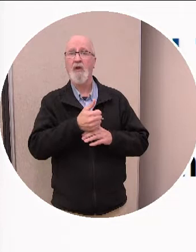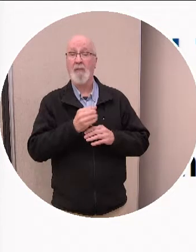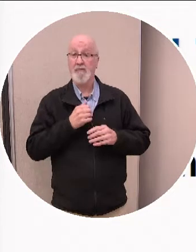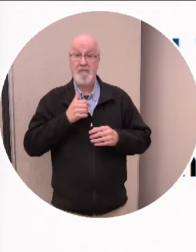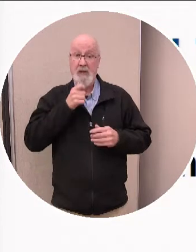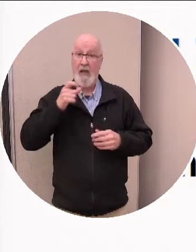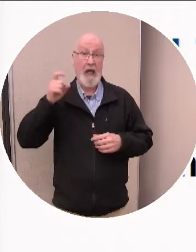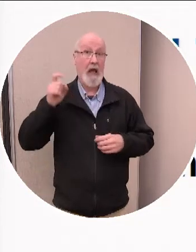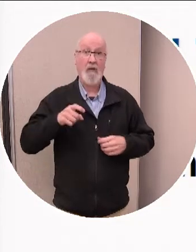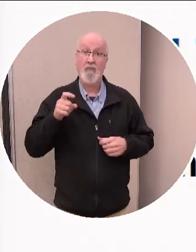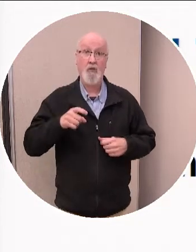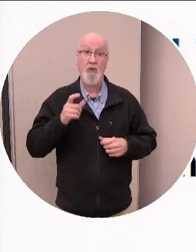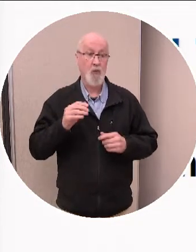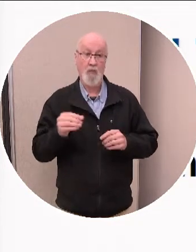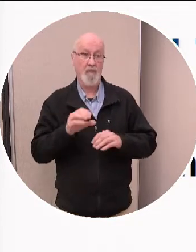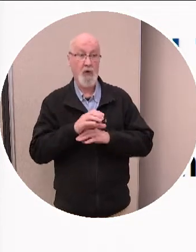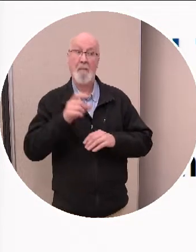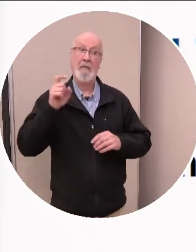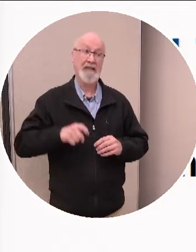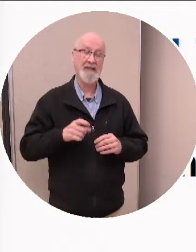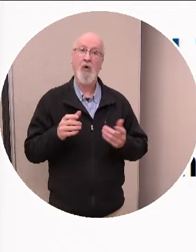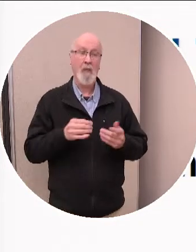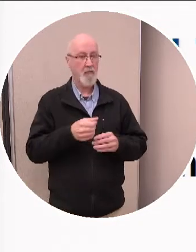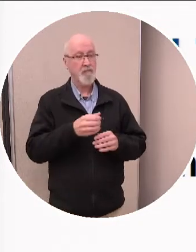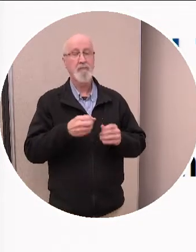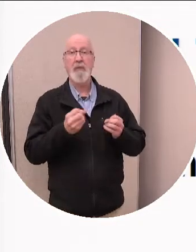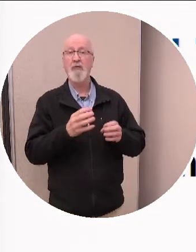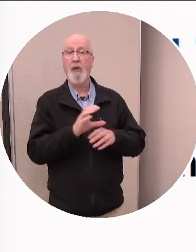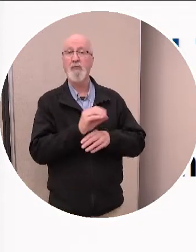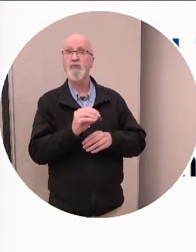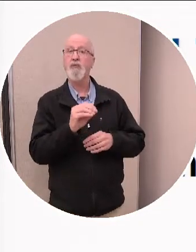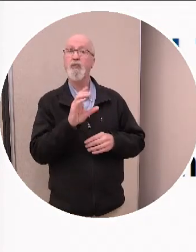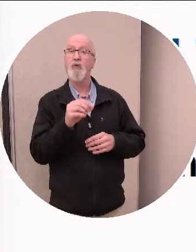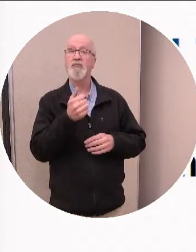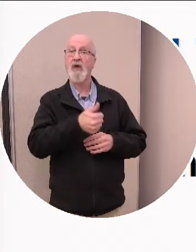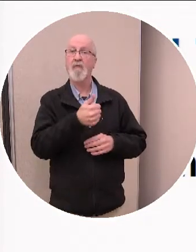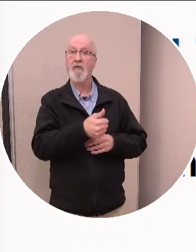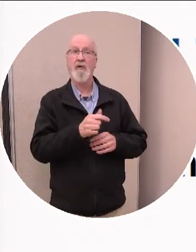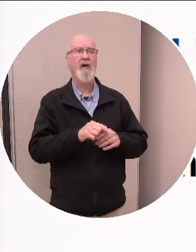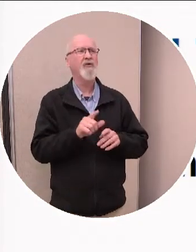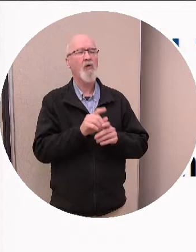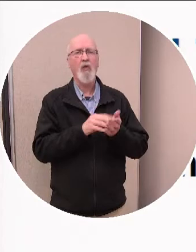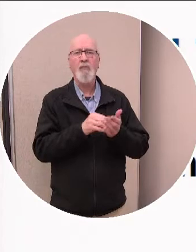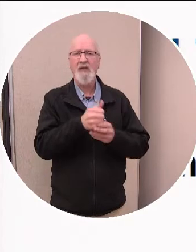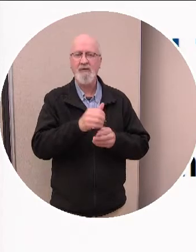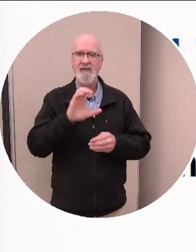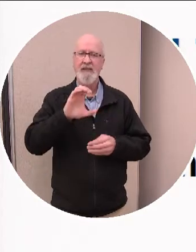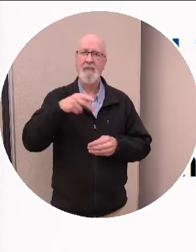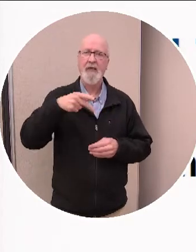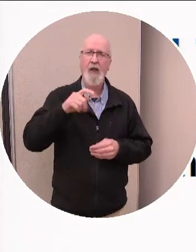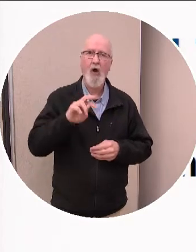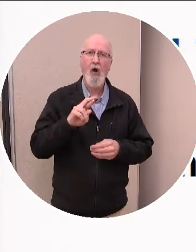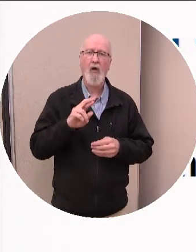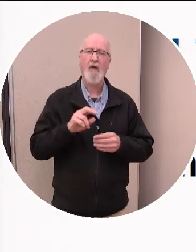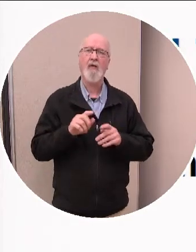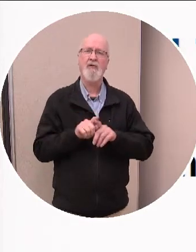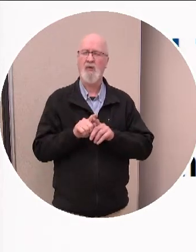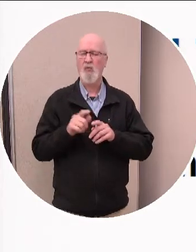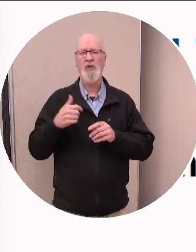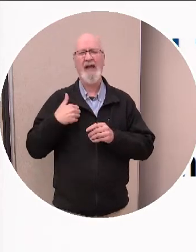required. Another sets of mandatory training include first aid, CPR, EpiPen. We use the online safe